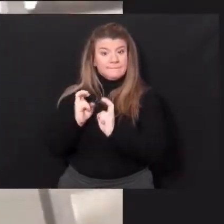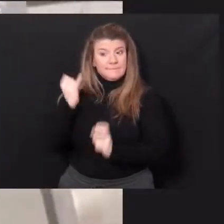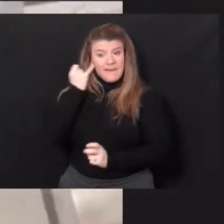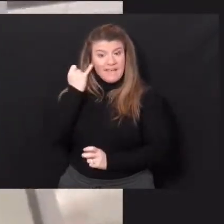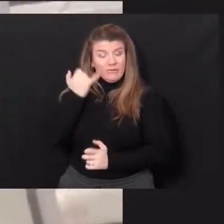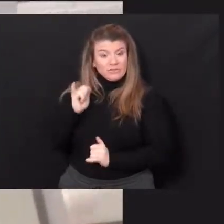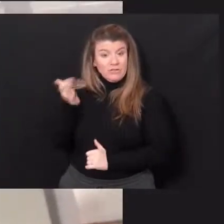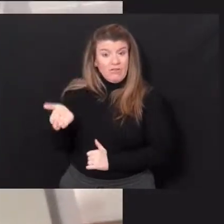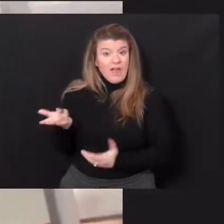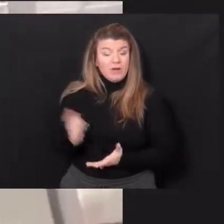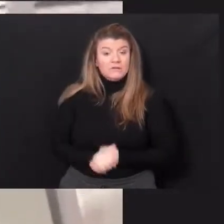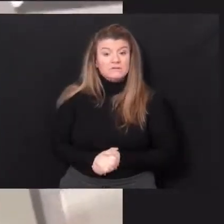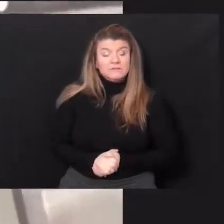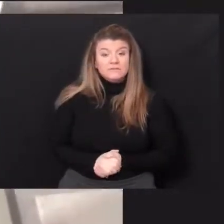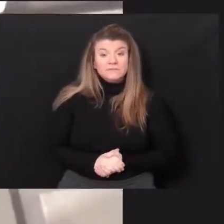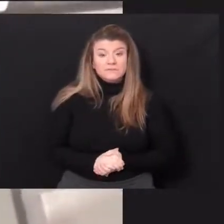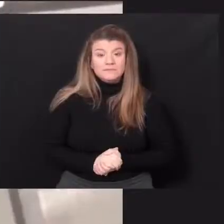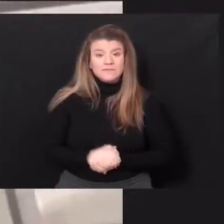still there.